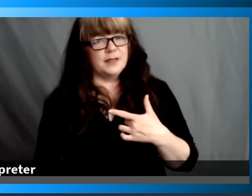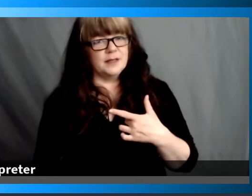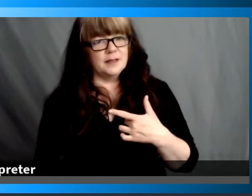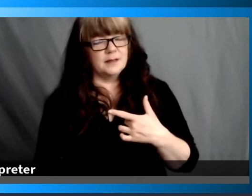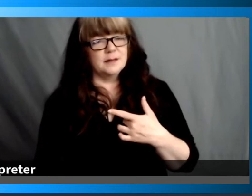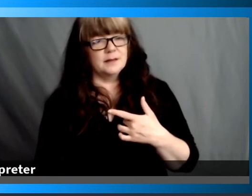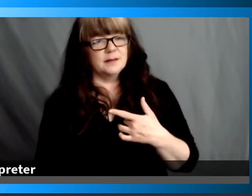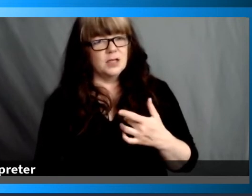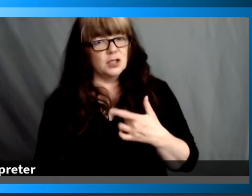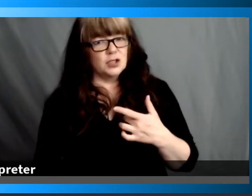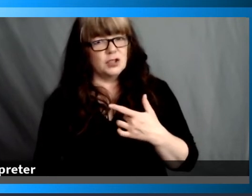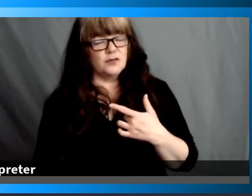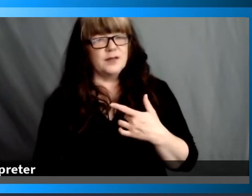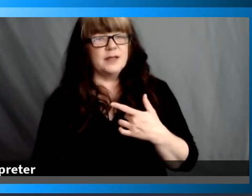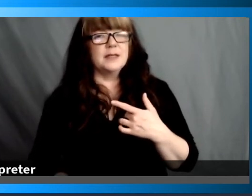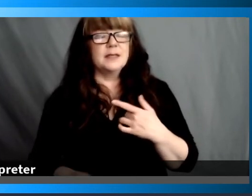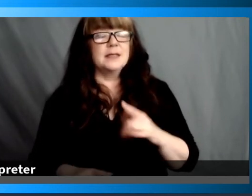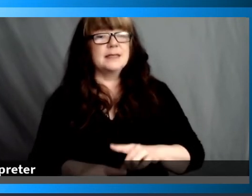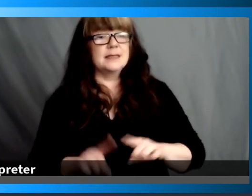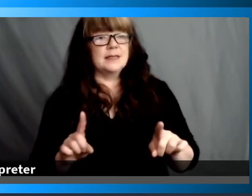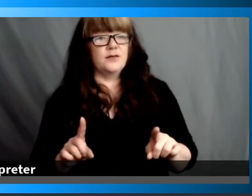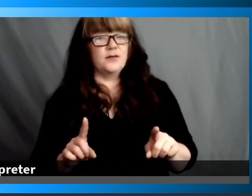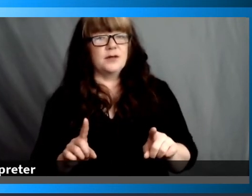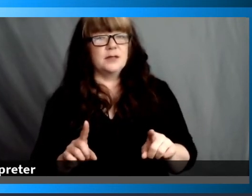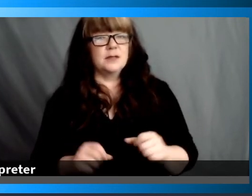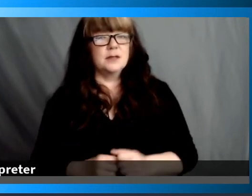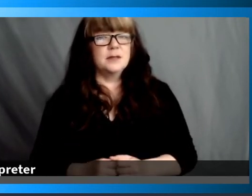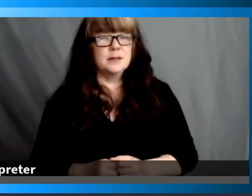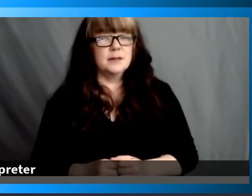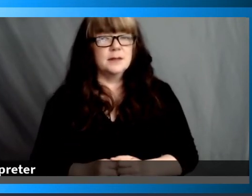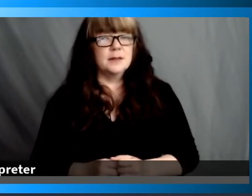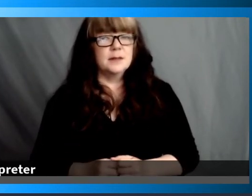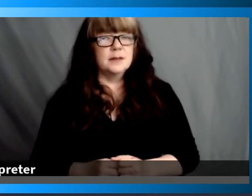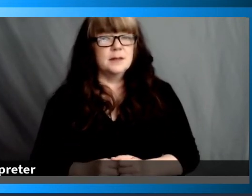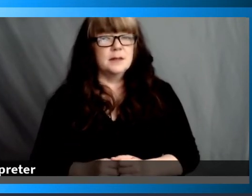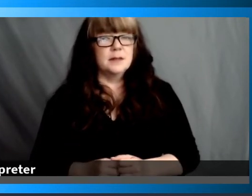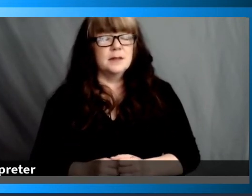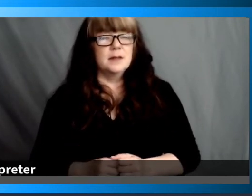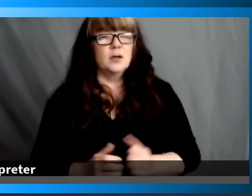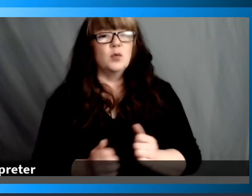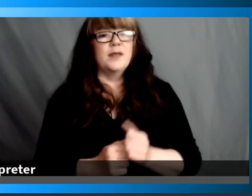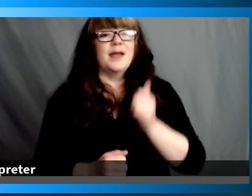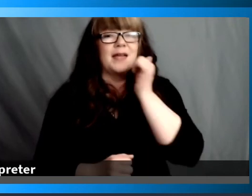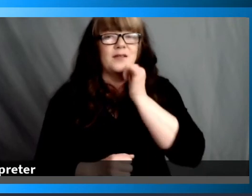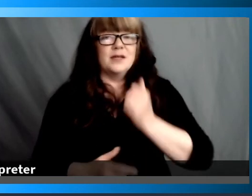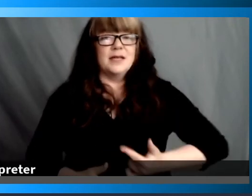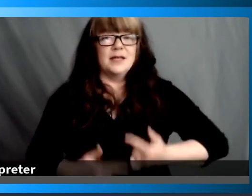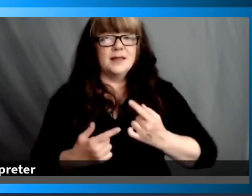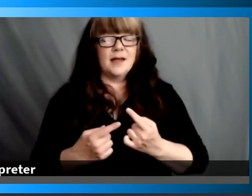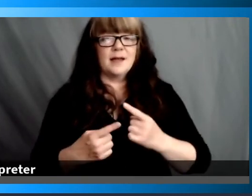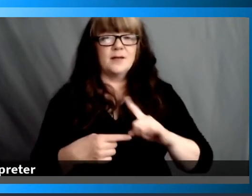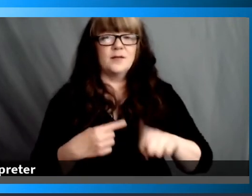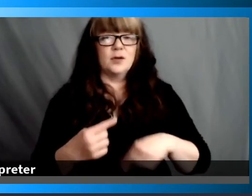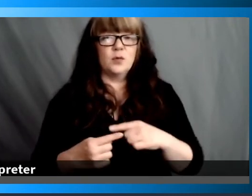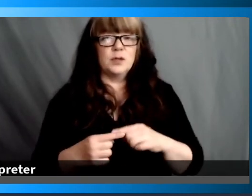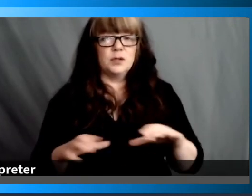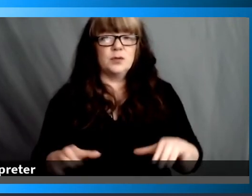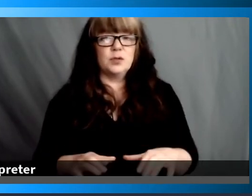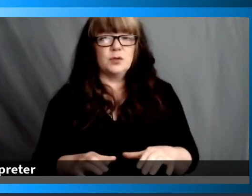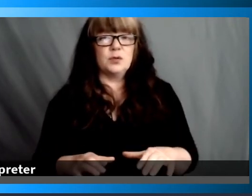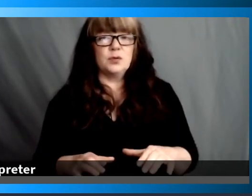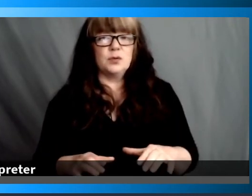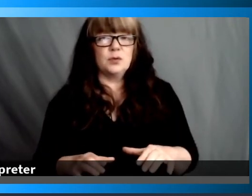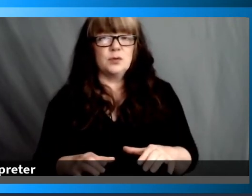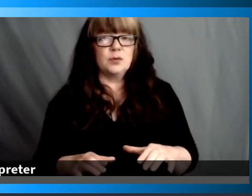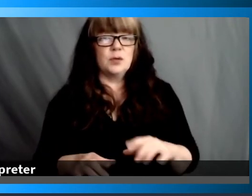Do you feel do you feel different in your everyday life when you do when you do grow